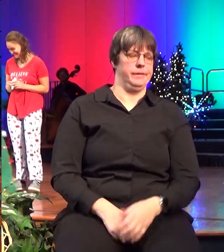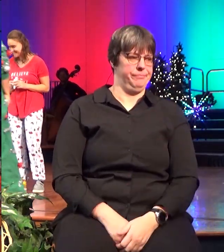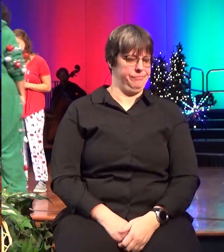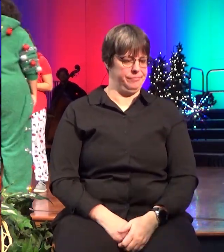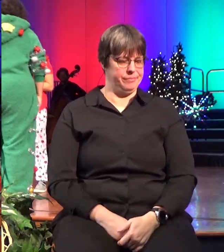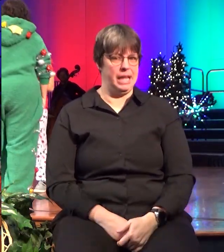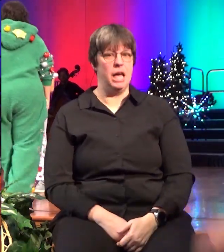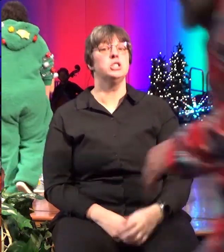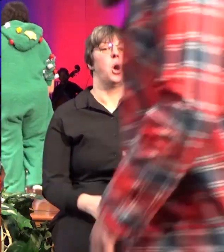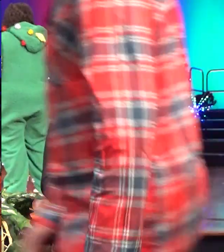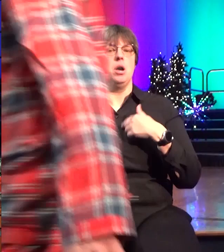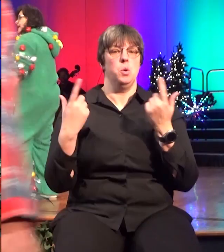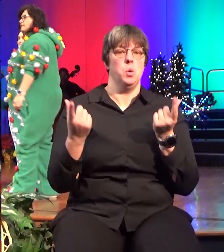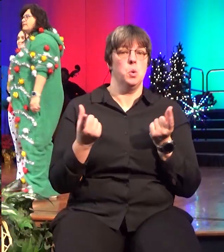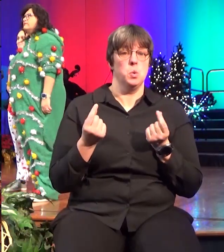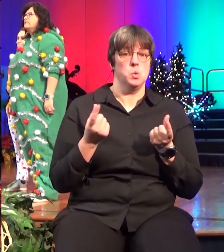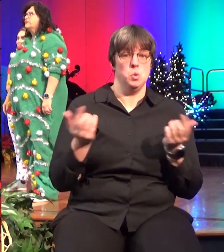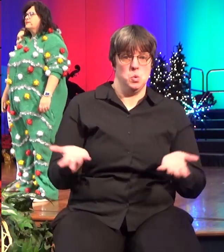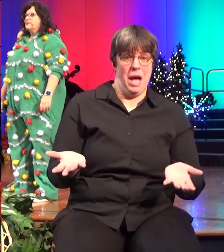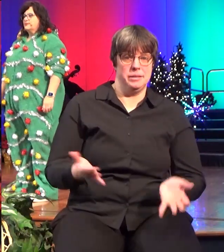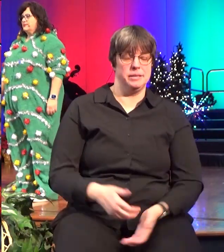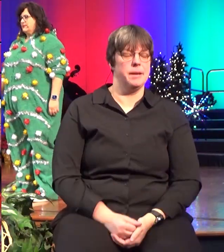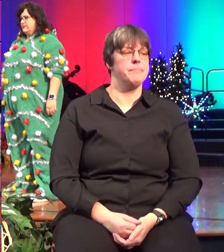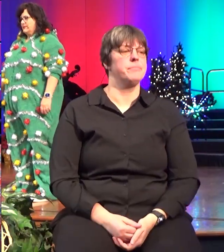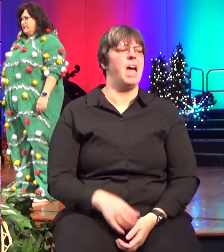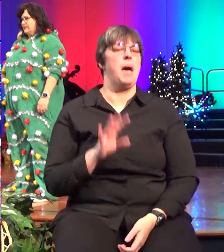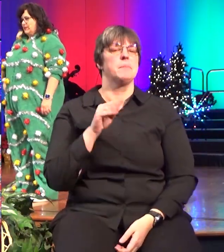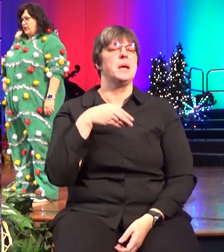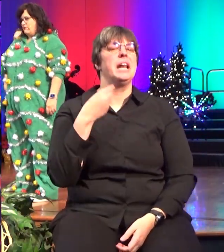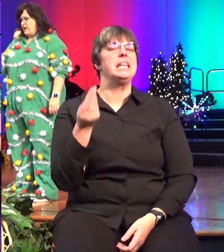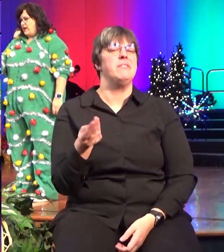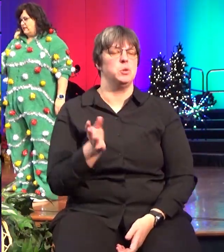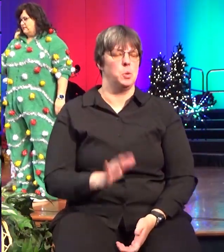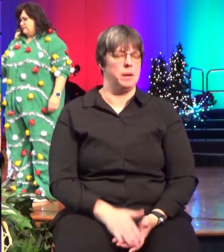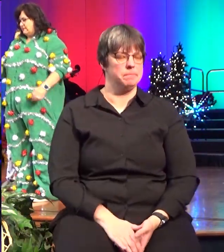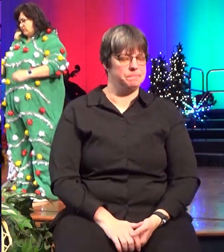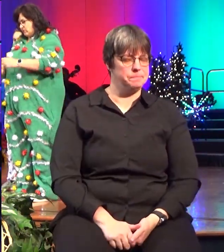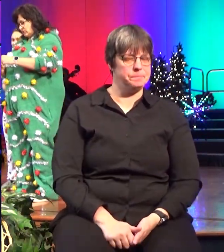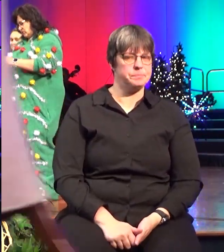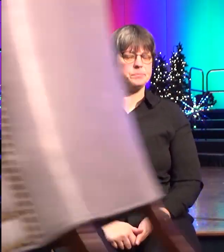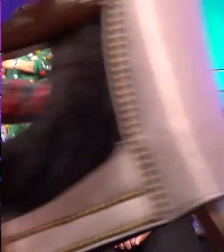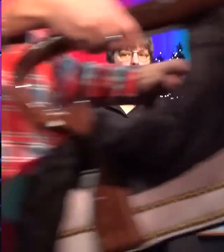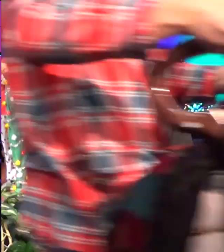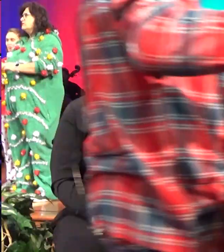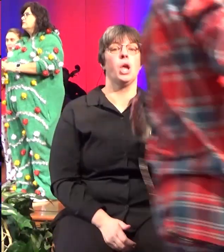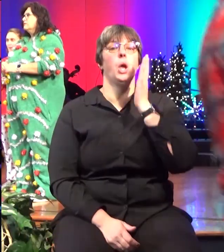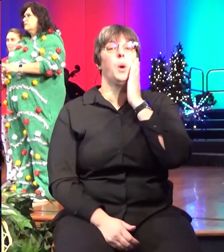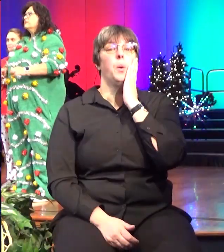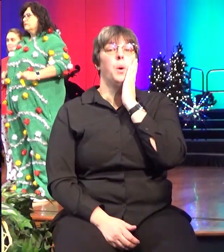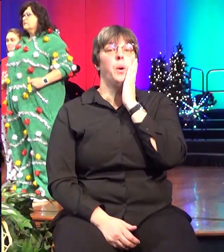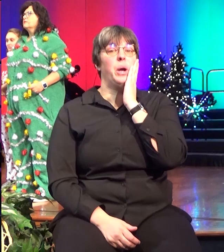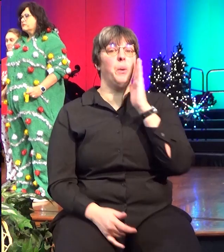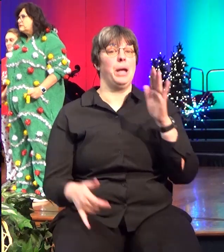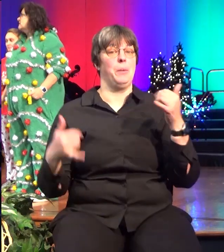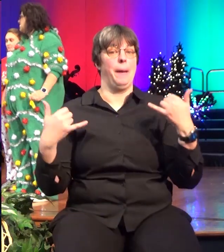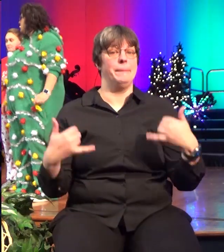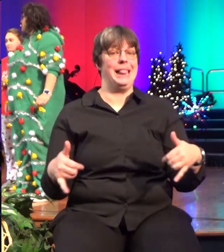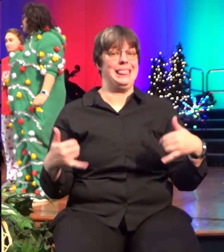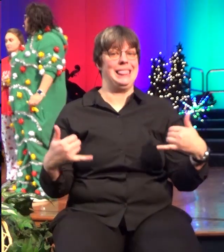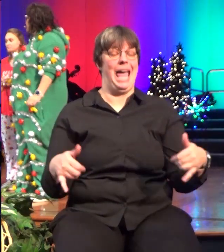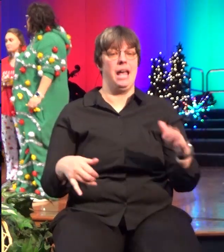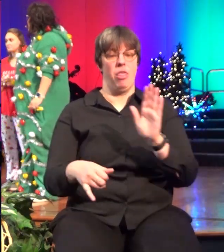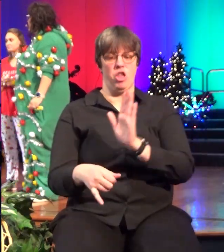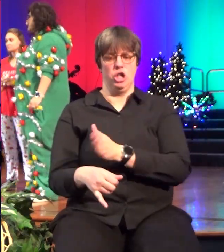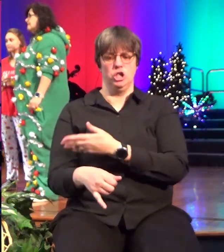what I'm going to do. I'm going to give you a kazoo as well. All right. And we're going to play a song the night...